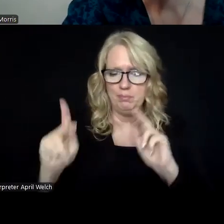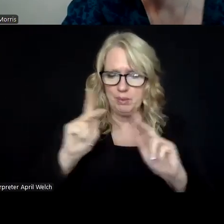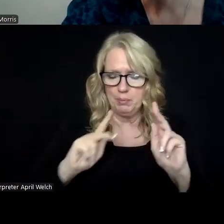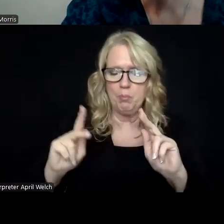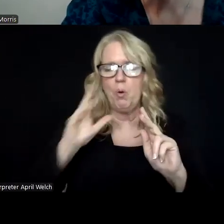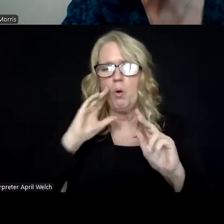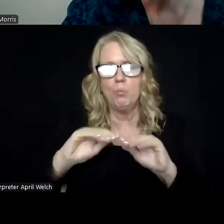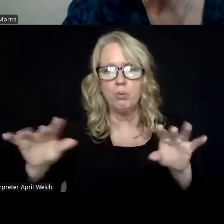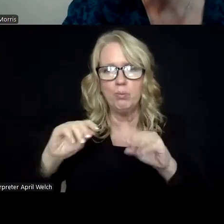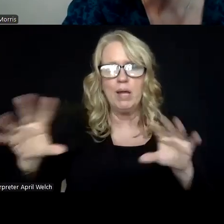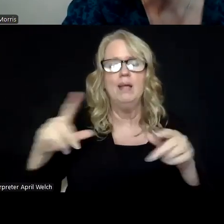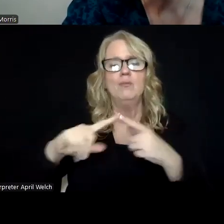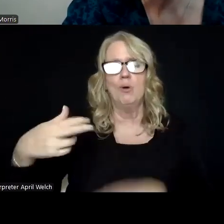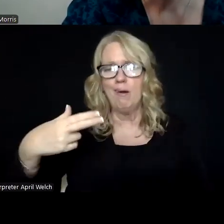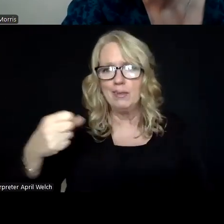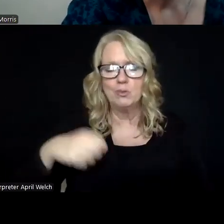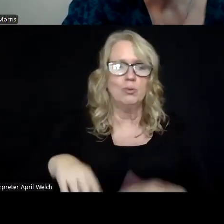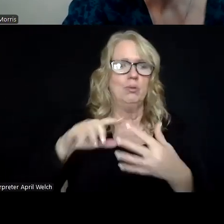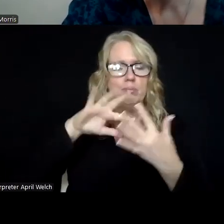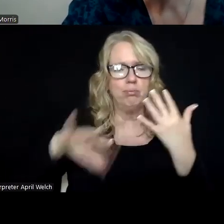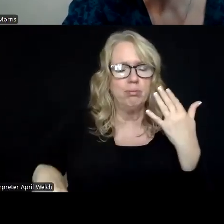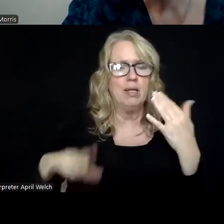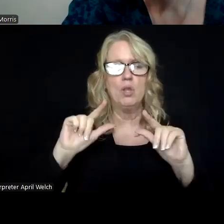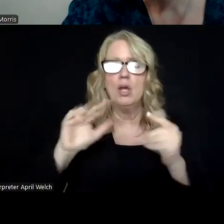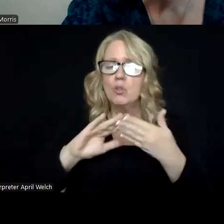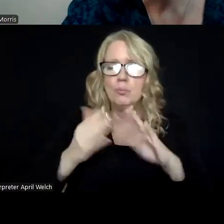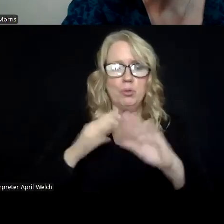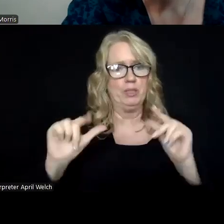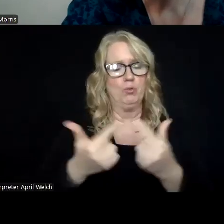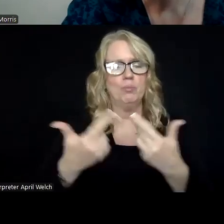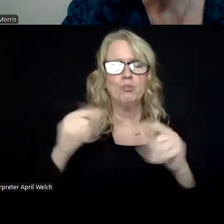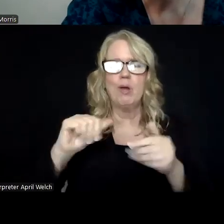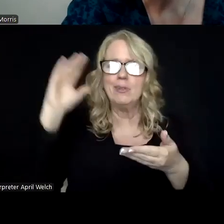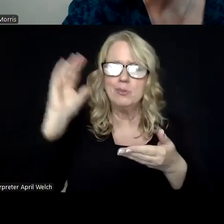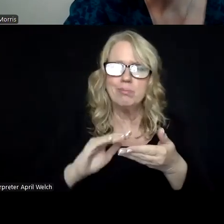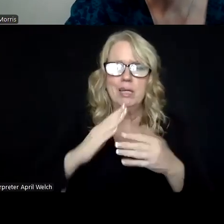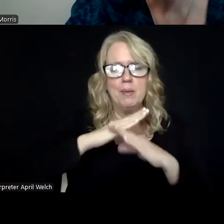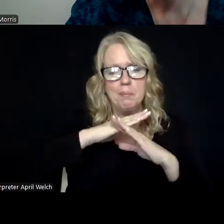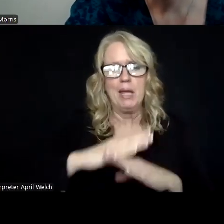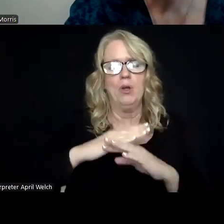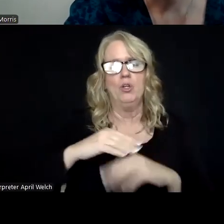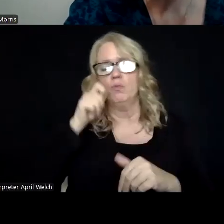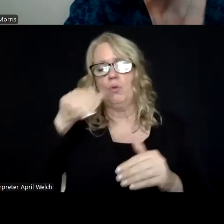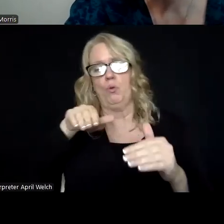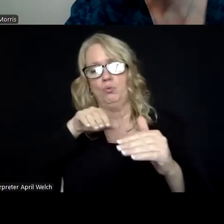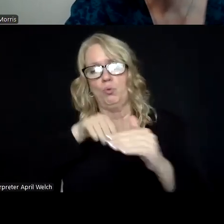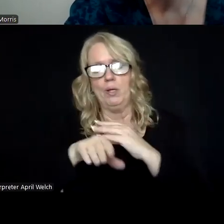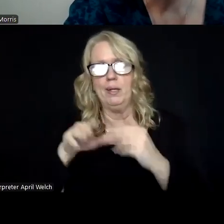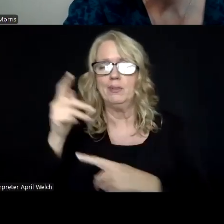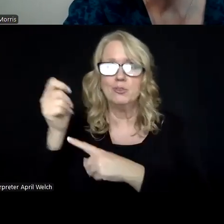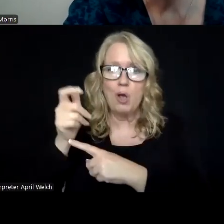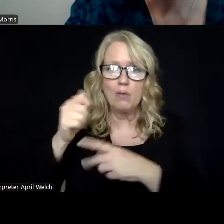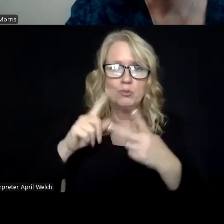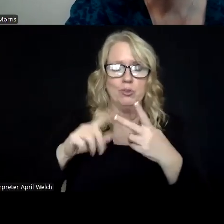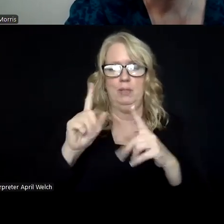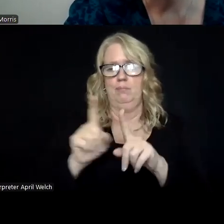outreach to high schools or to community groups. Working hard to eliminate barriers to entering the field with scholarship programs, mentorships,